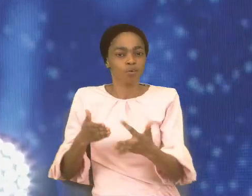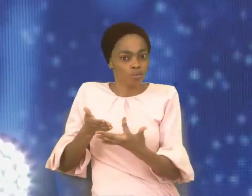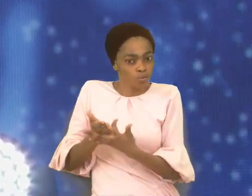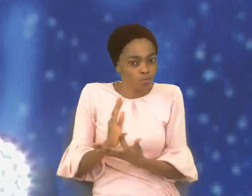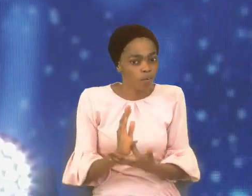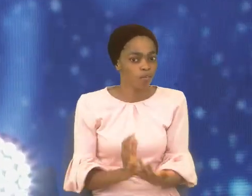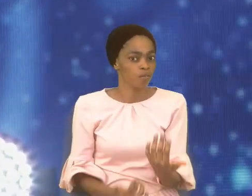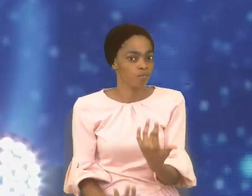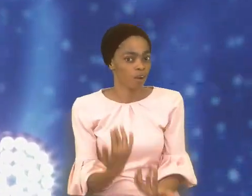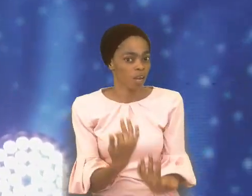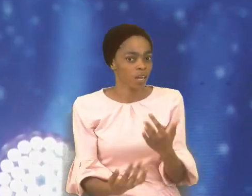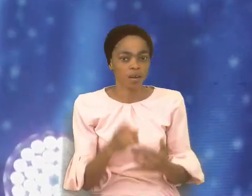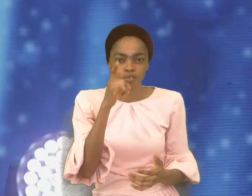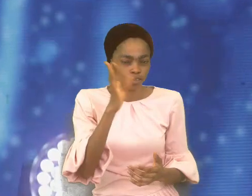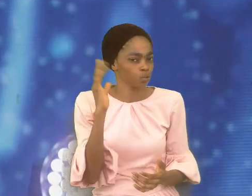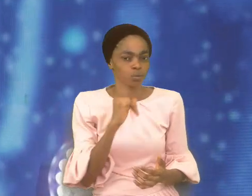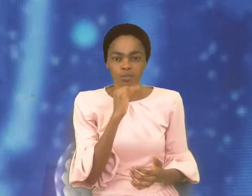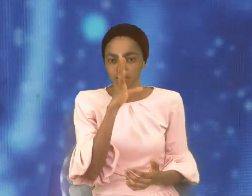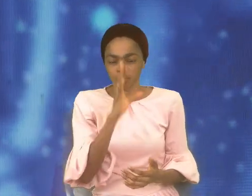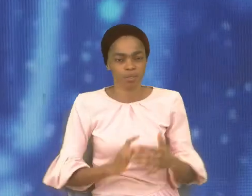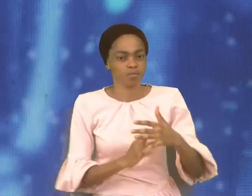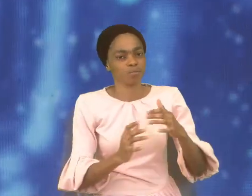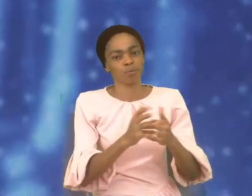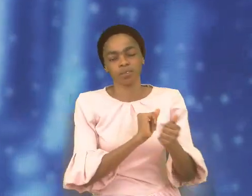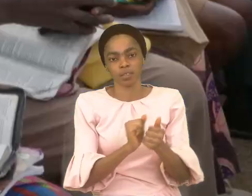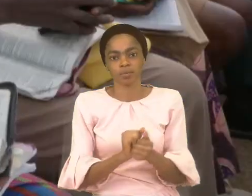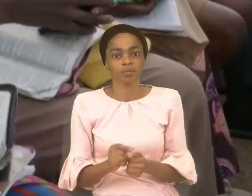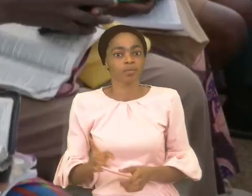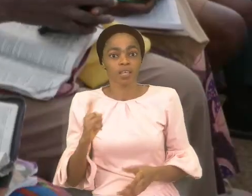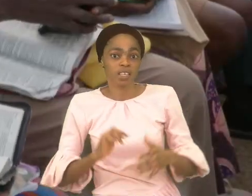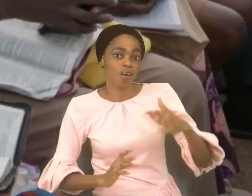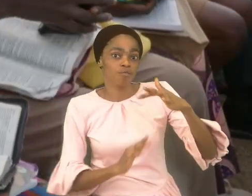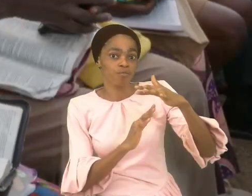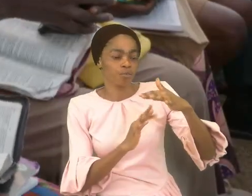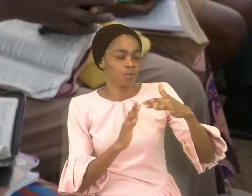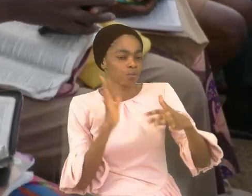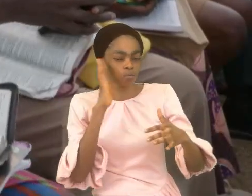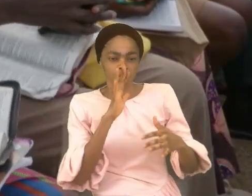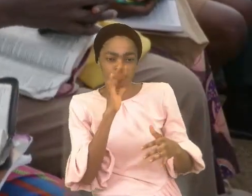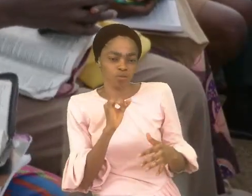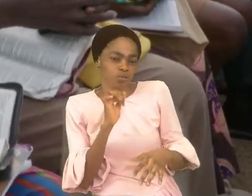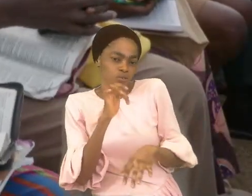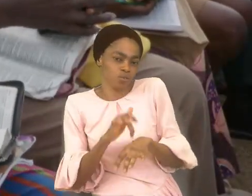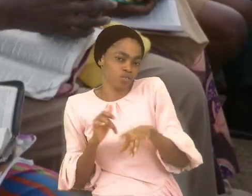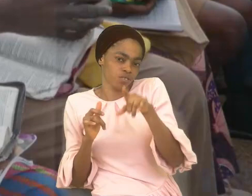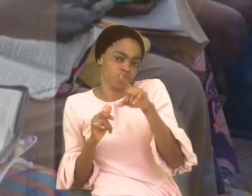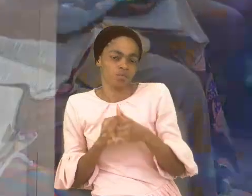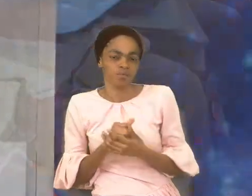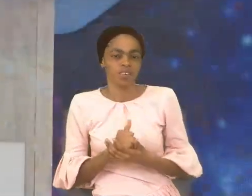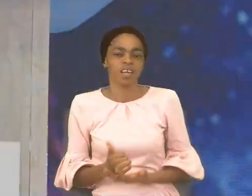the flame kindle upon thee. Amen in your life. Amen. Look at